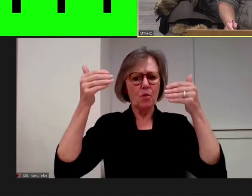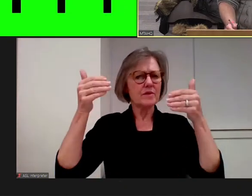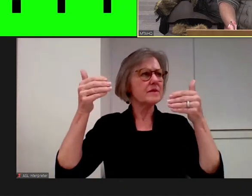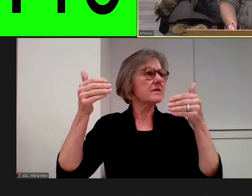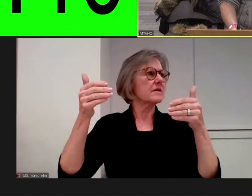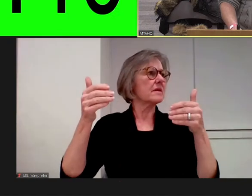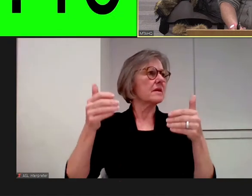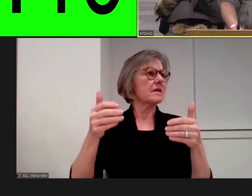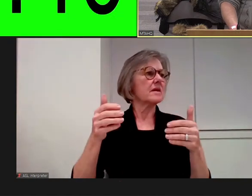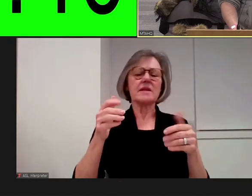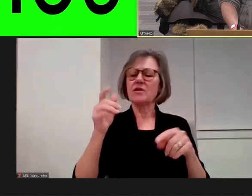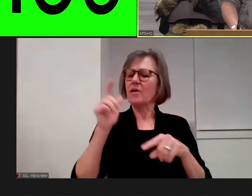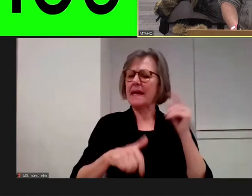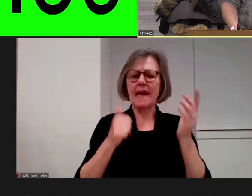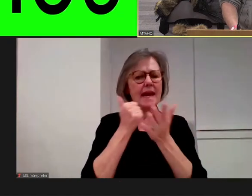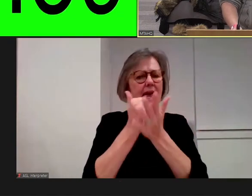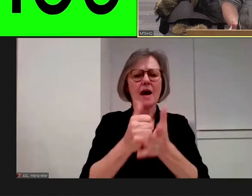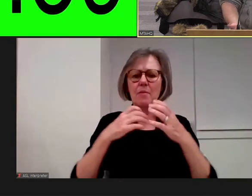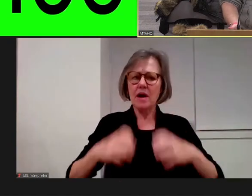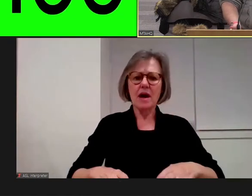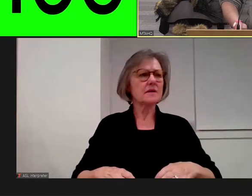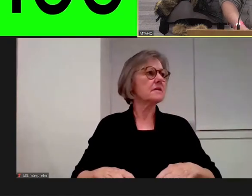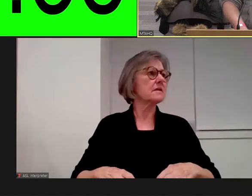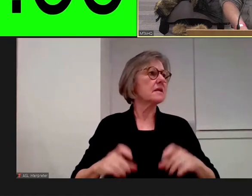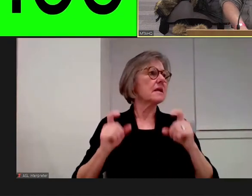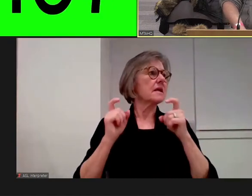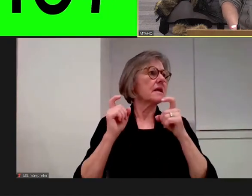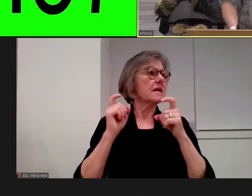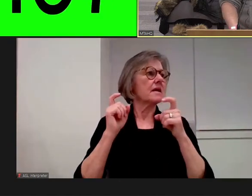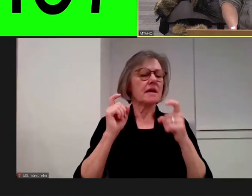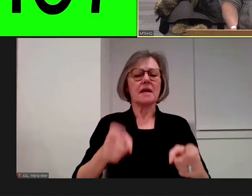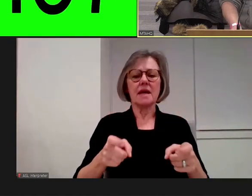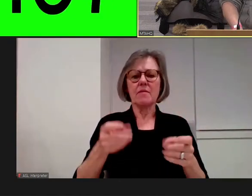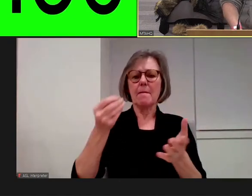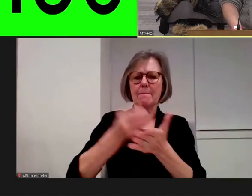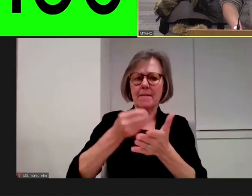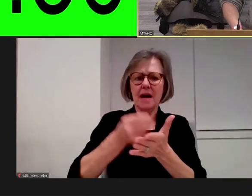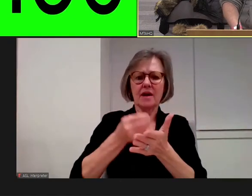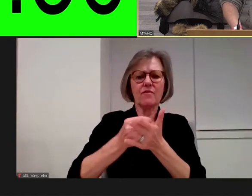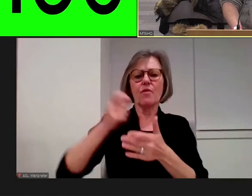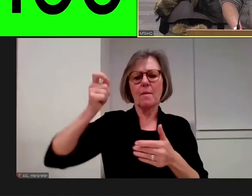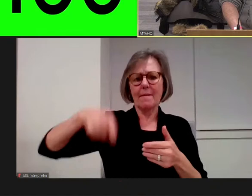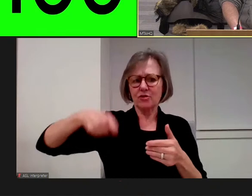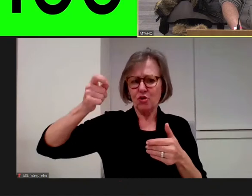while helping customers, giving transaction money from MetroCard.